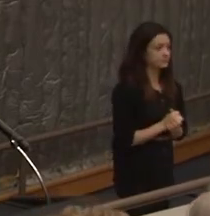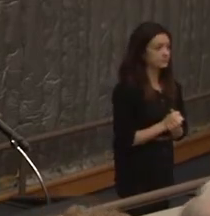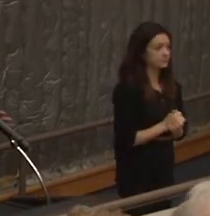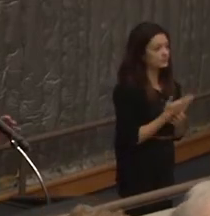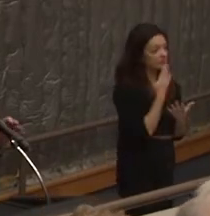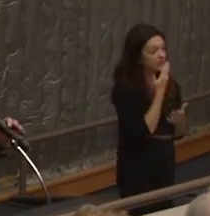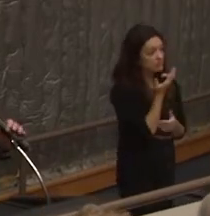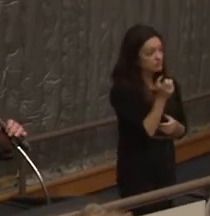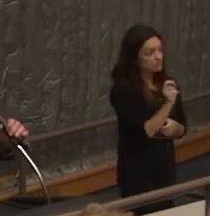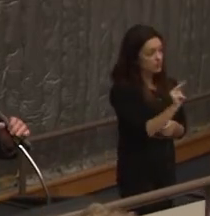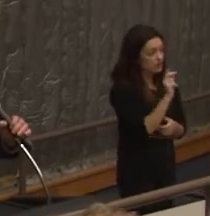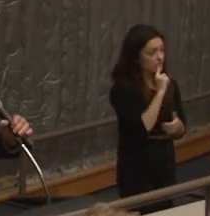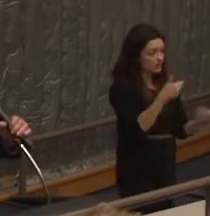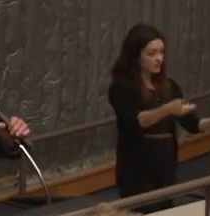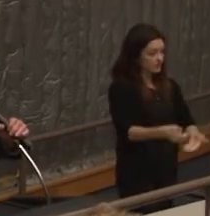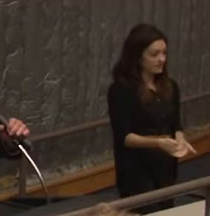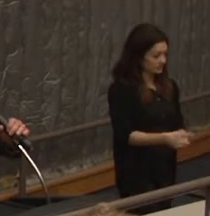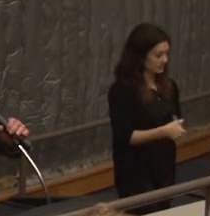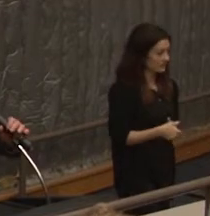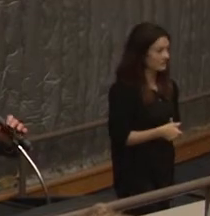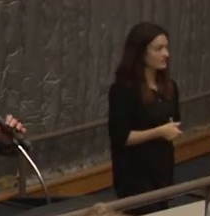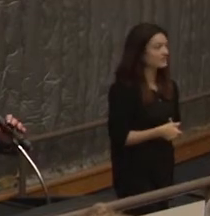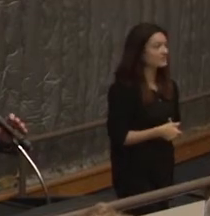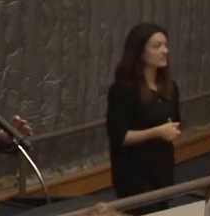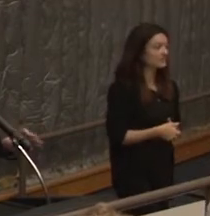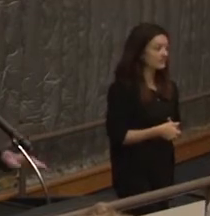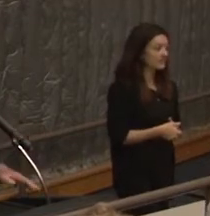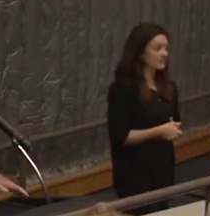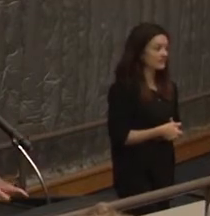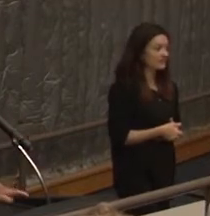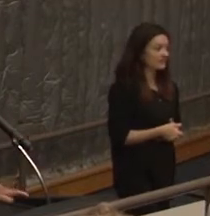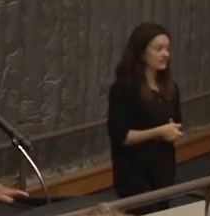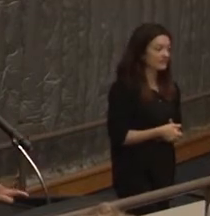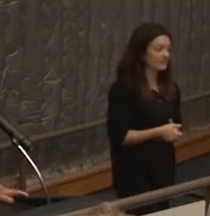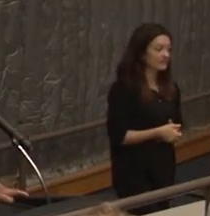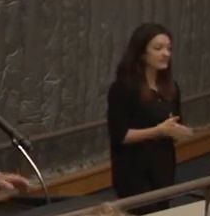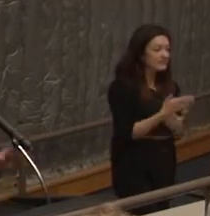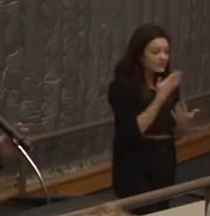Thank you, Ron, for the invitation, and thank you for coming.